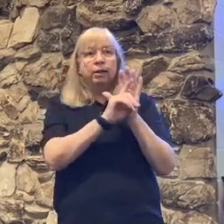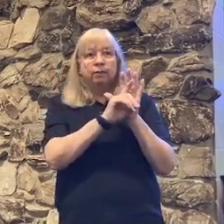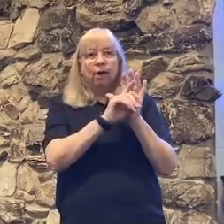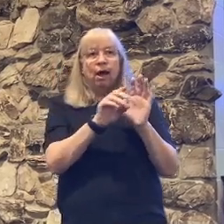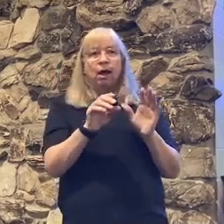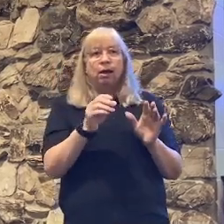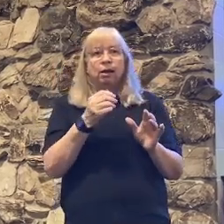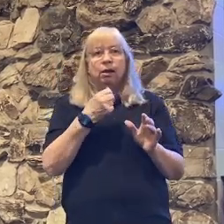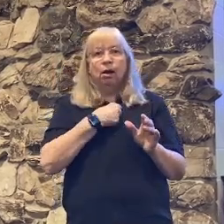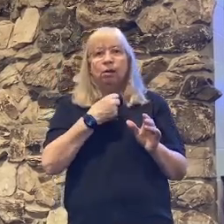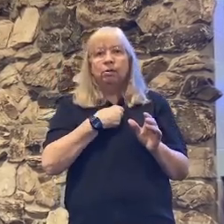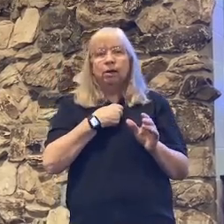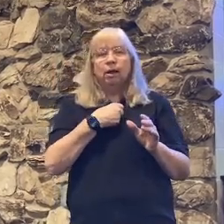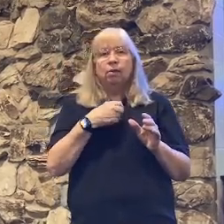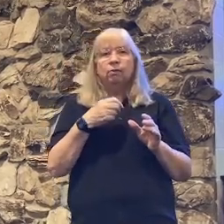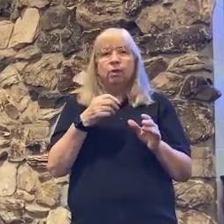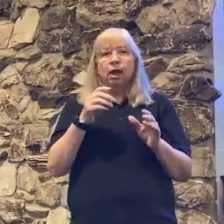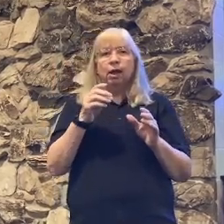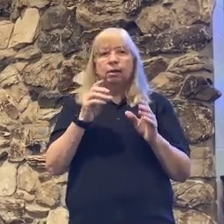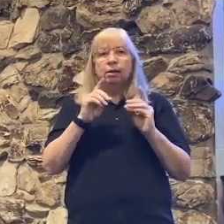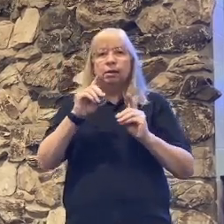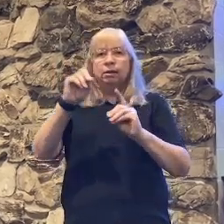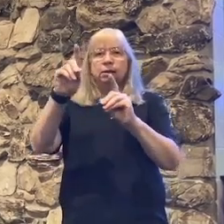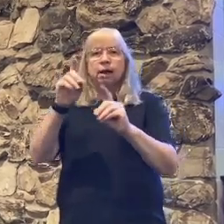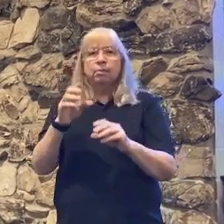go make disciples.